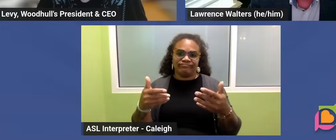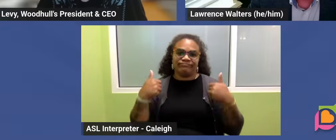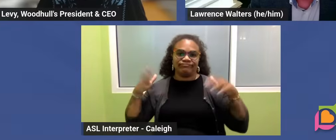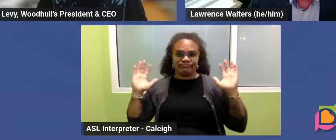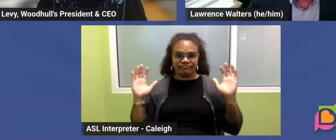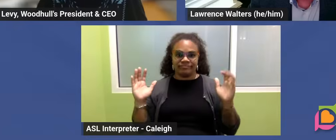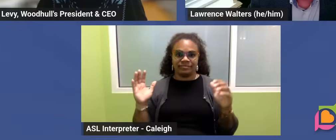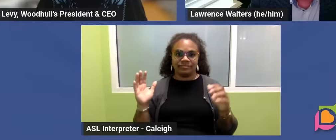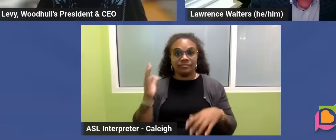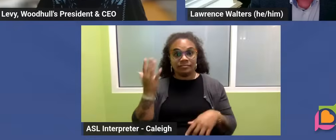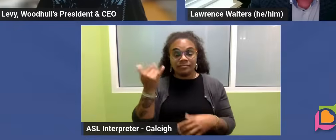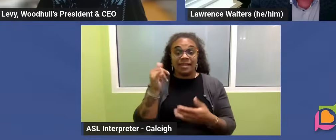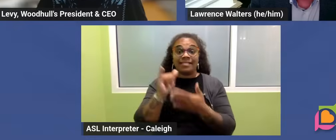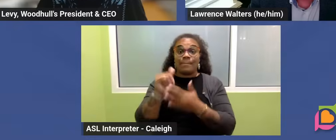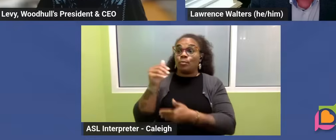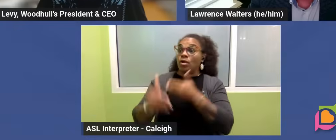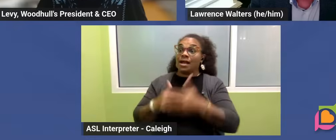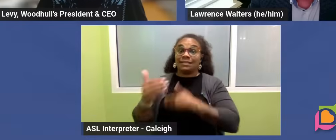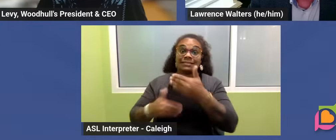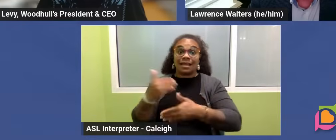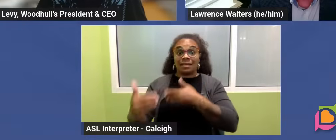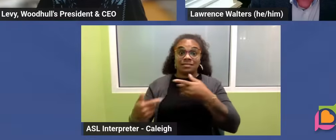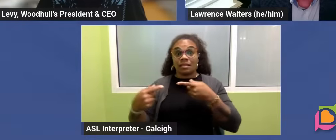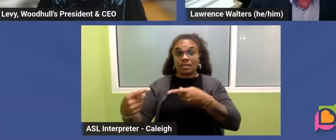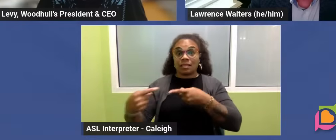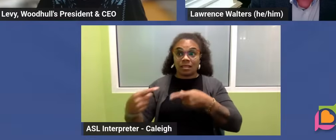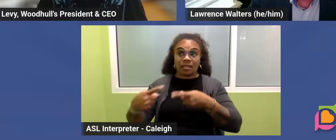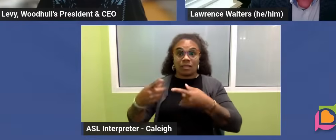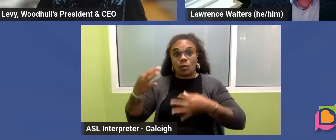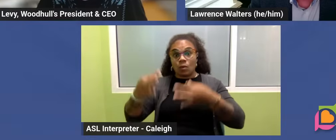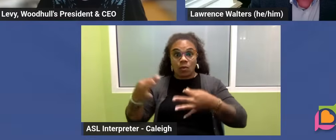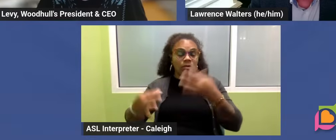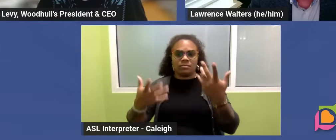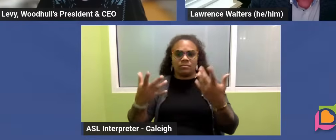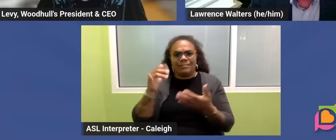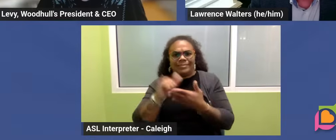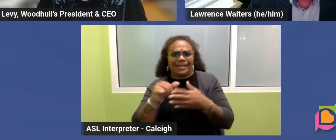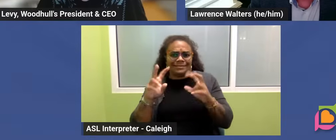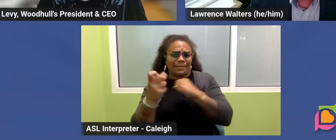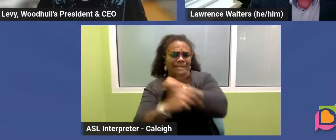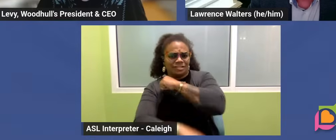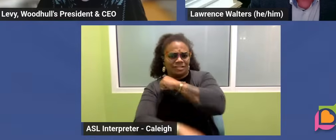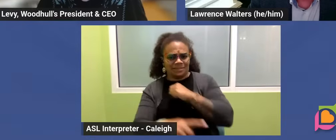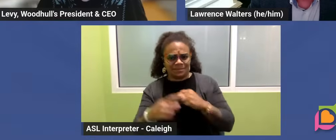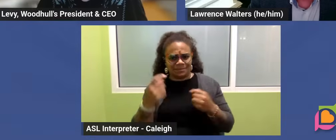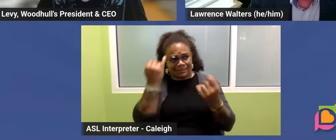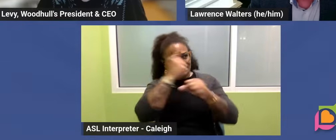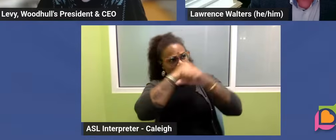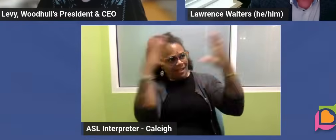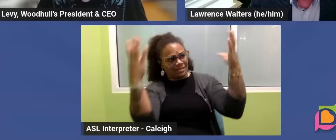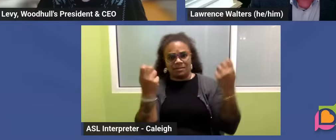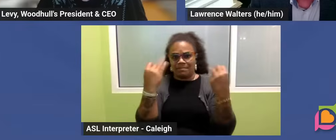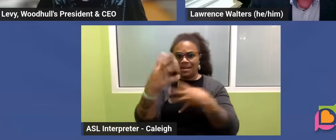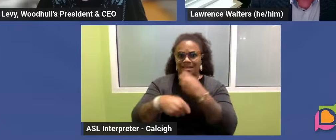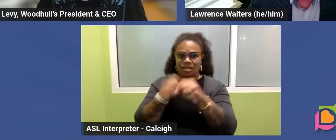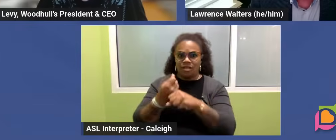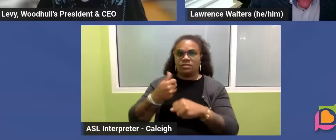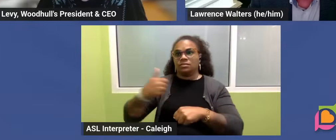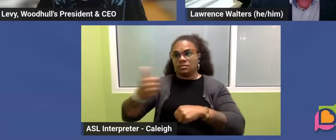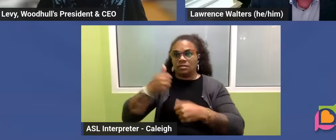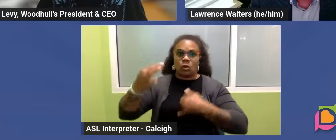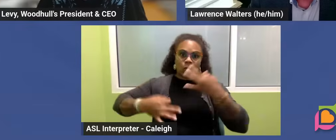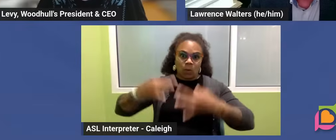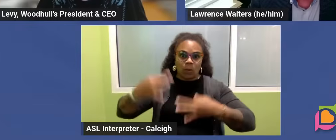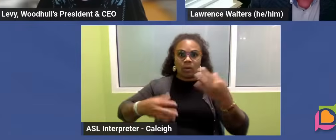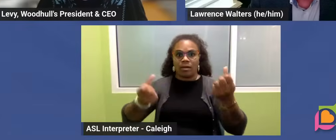punishment, not necessarily the conviction. And if you're talking about years of defending yourself in court, you're talking also about potentially